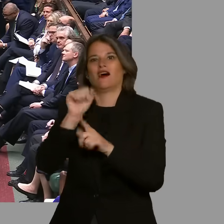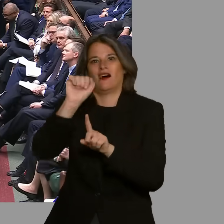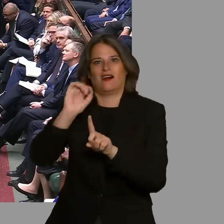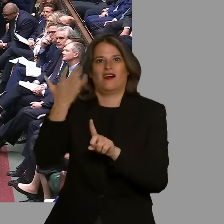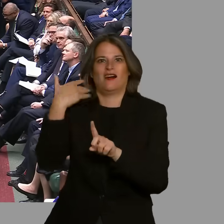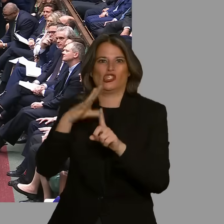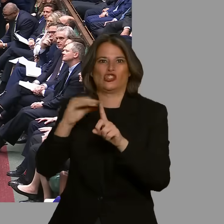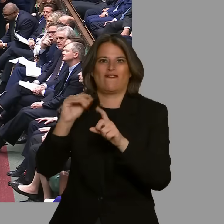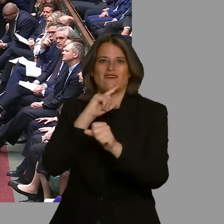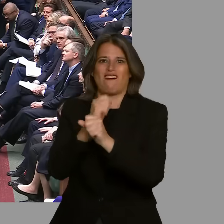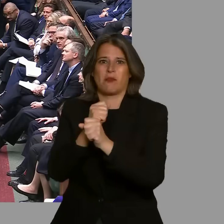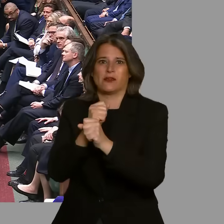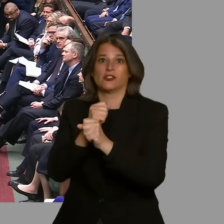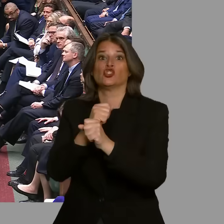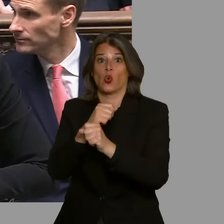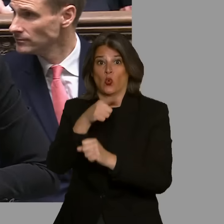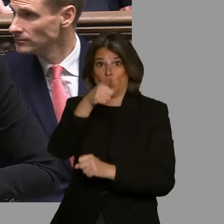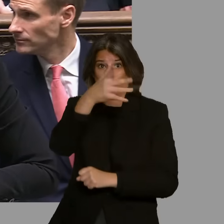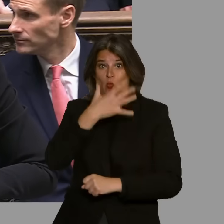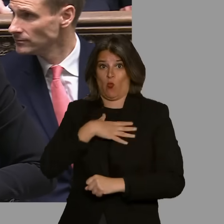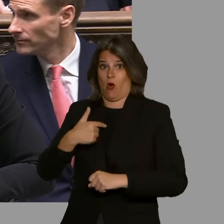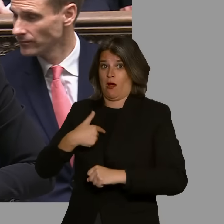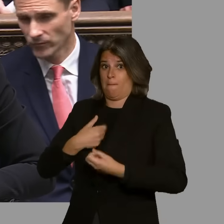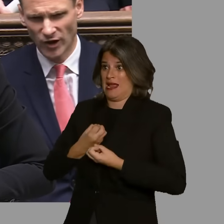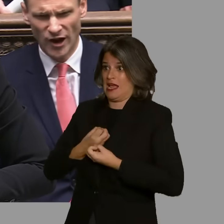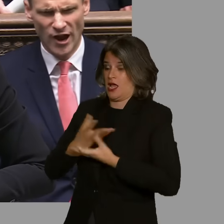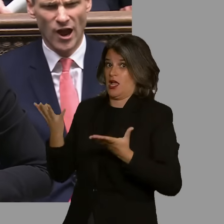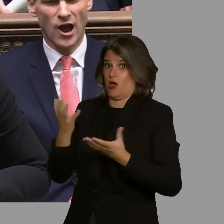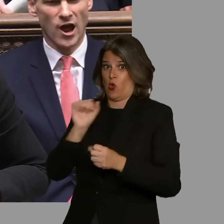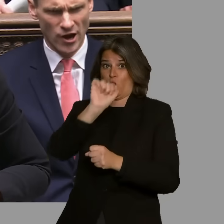Mr. Speaker, you deserve better, and this House